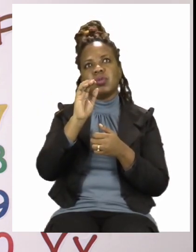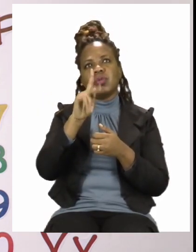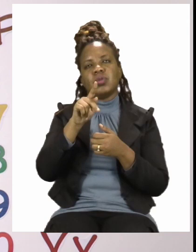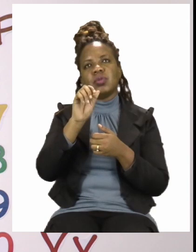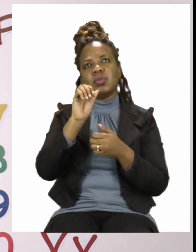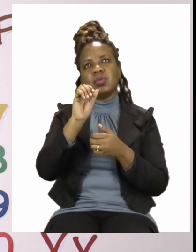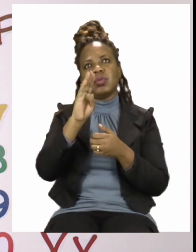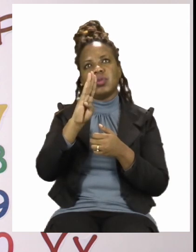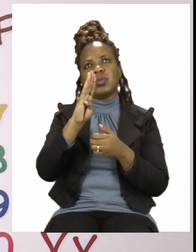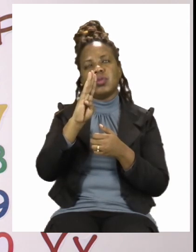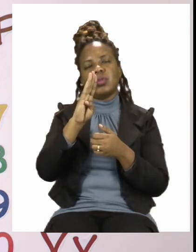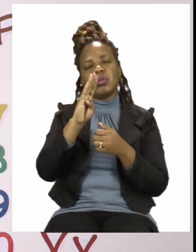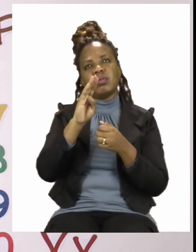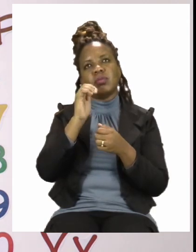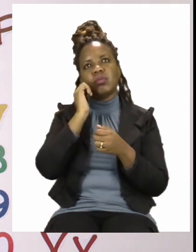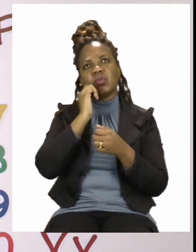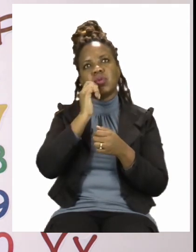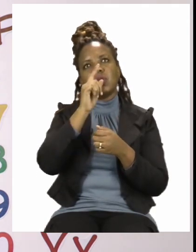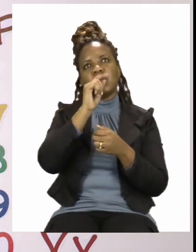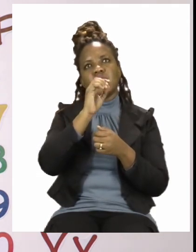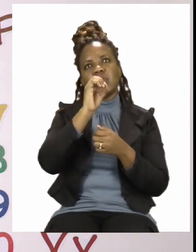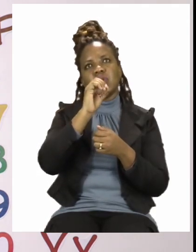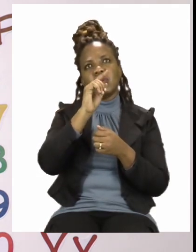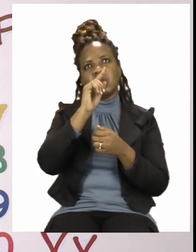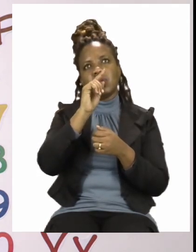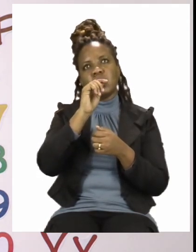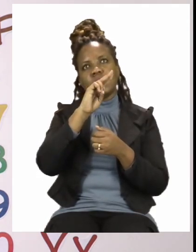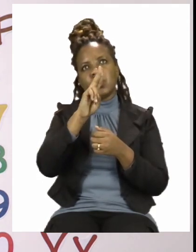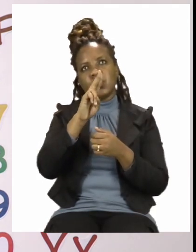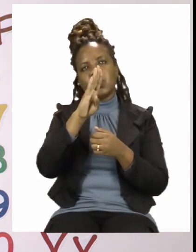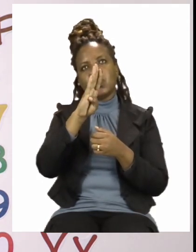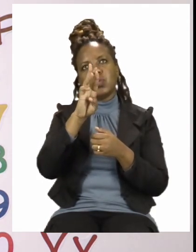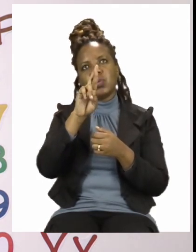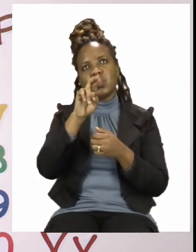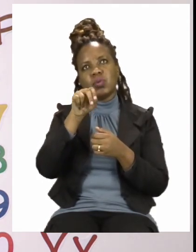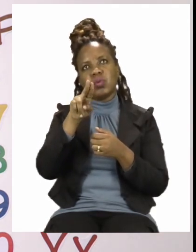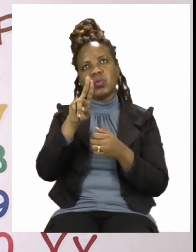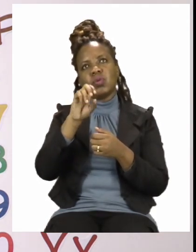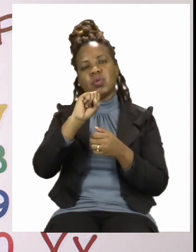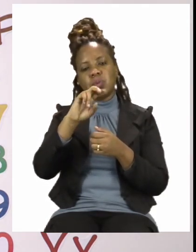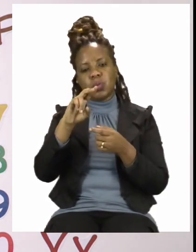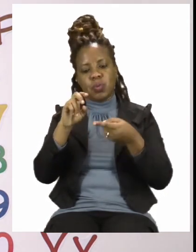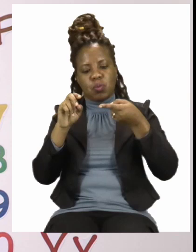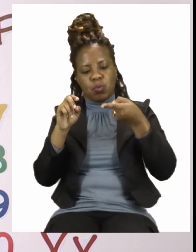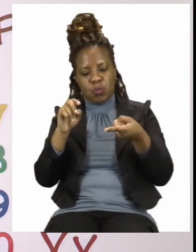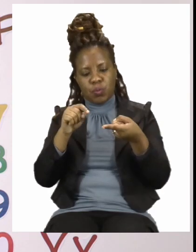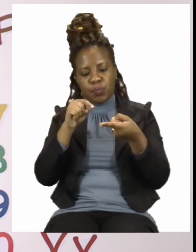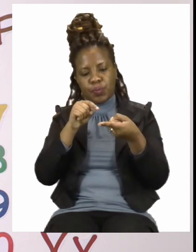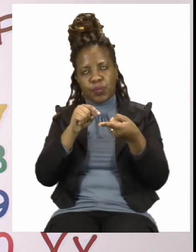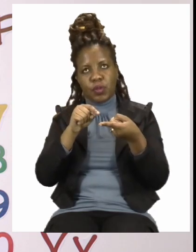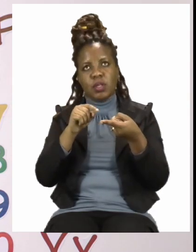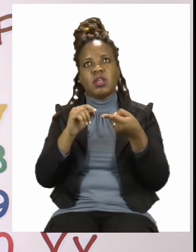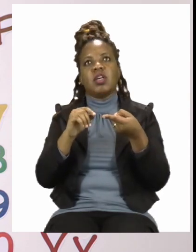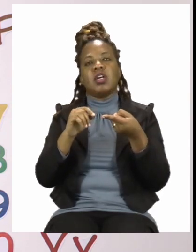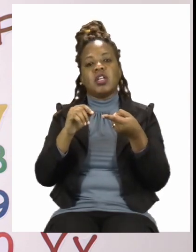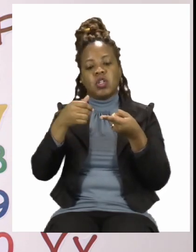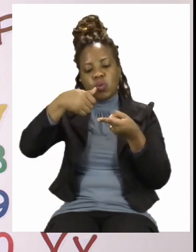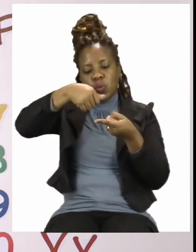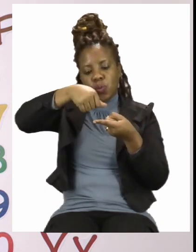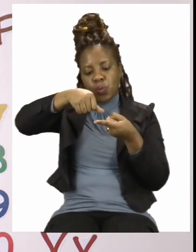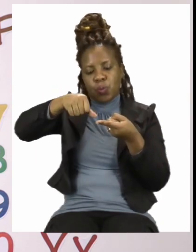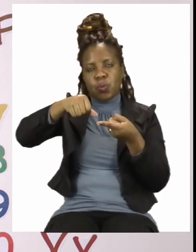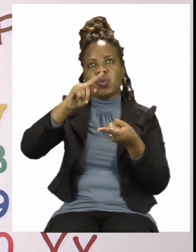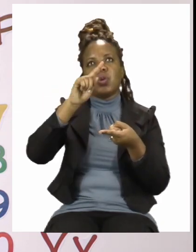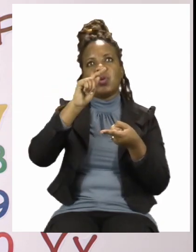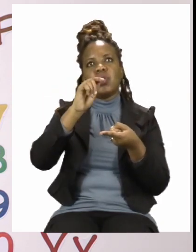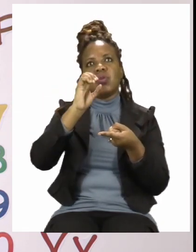teeth healthy. We must brush our teeth for at least 3 minutes, boys and girls. So when we're